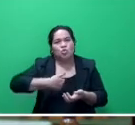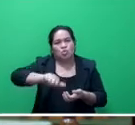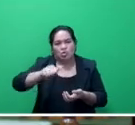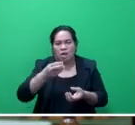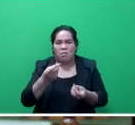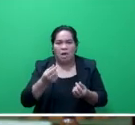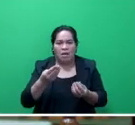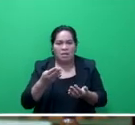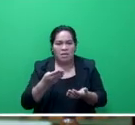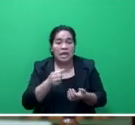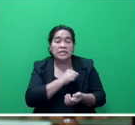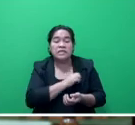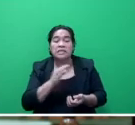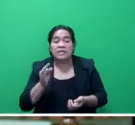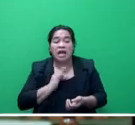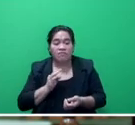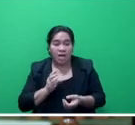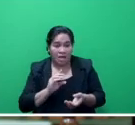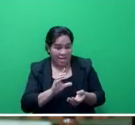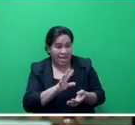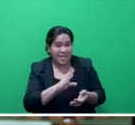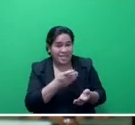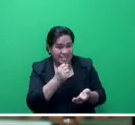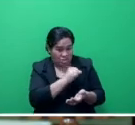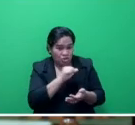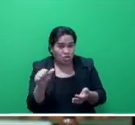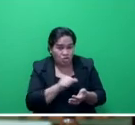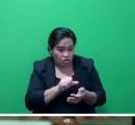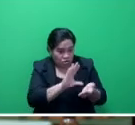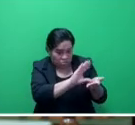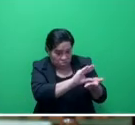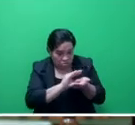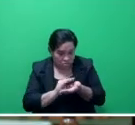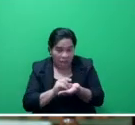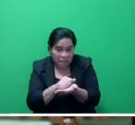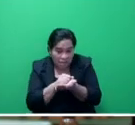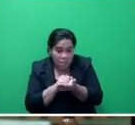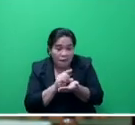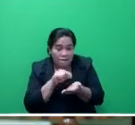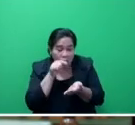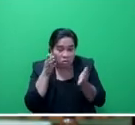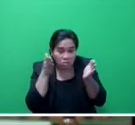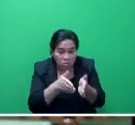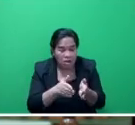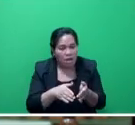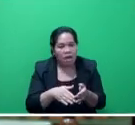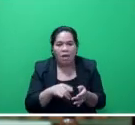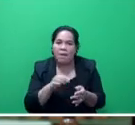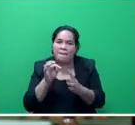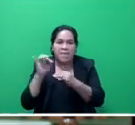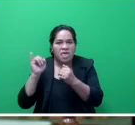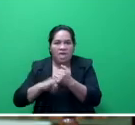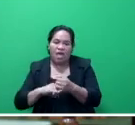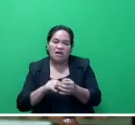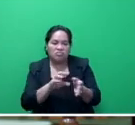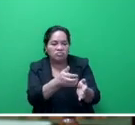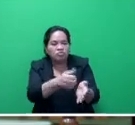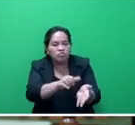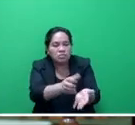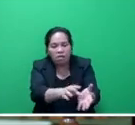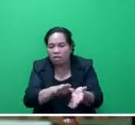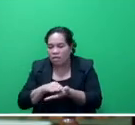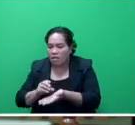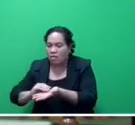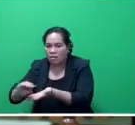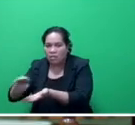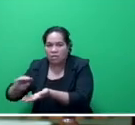the staff allocation for payment of salaries as a slush fund. That will all stop. We will bring an amendment to the environment regulations